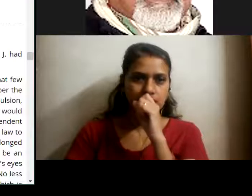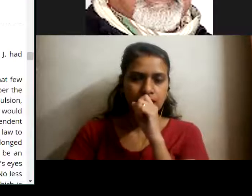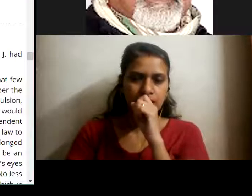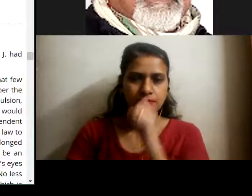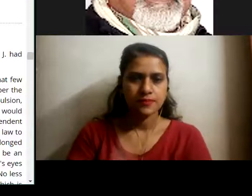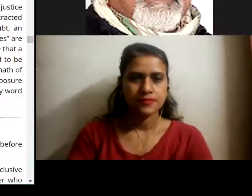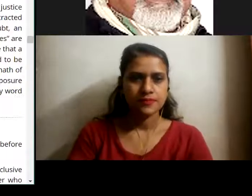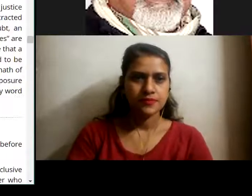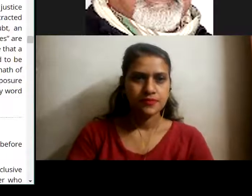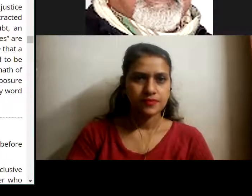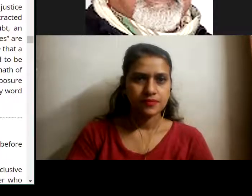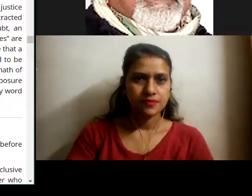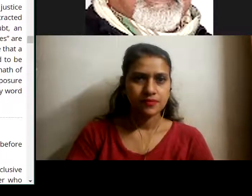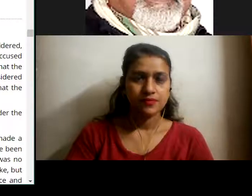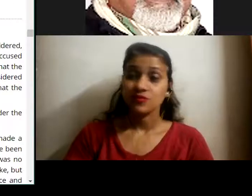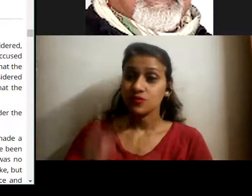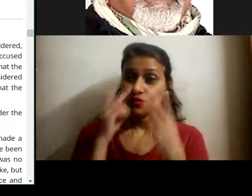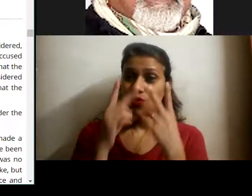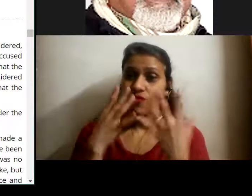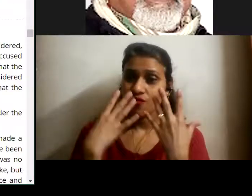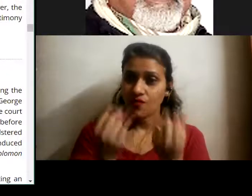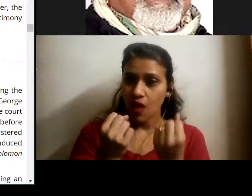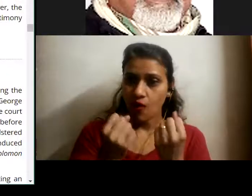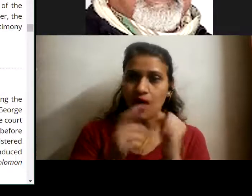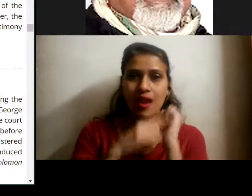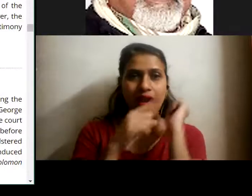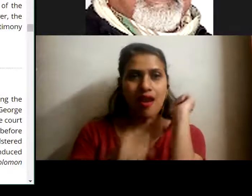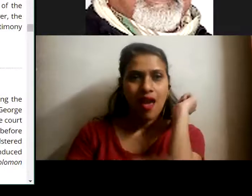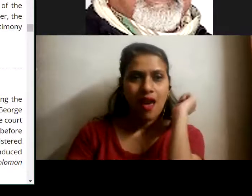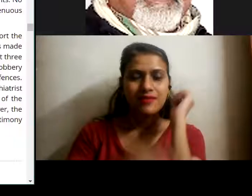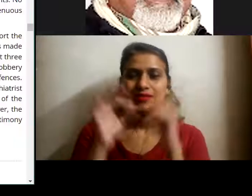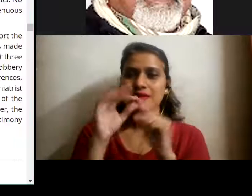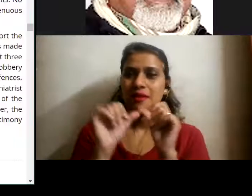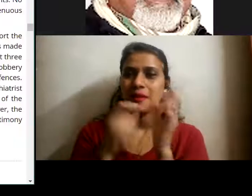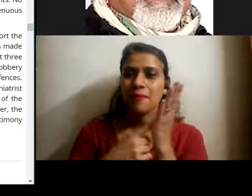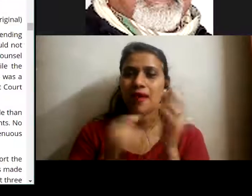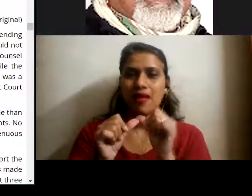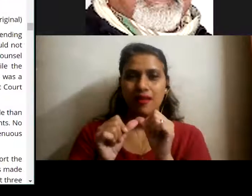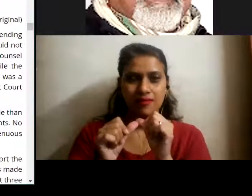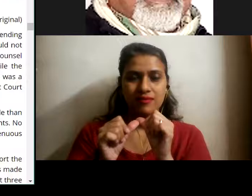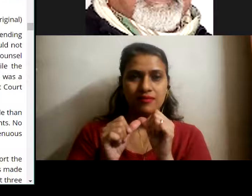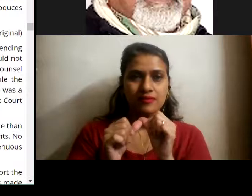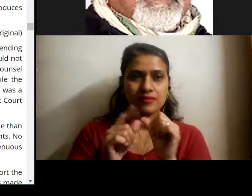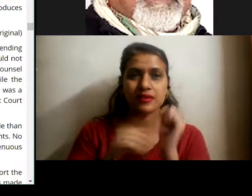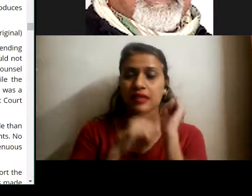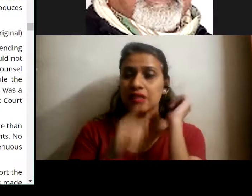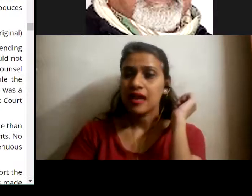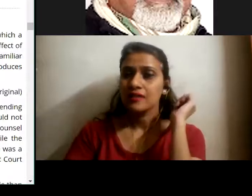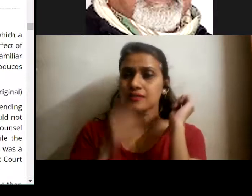As we found that the last paragraph, or usually the term conclusion, wherever it's there at the end of the